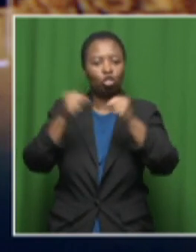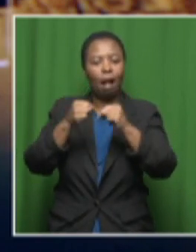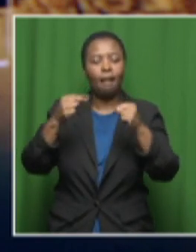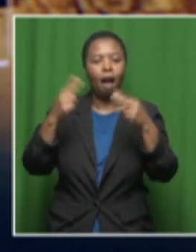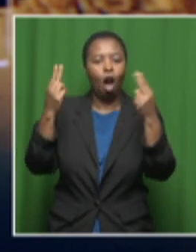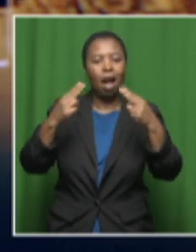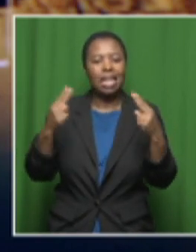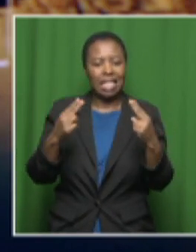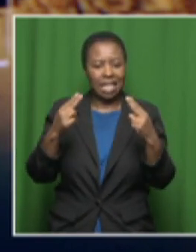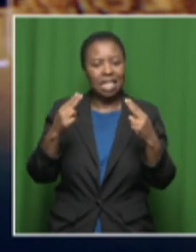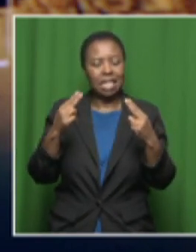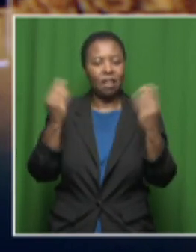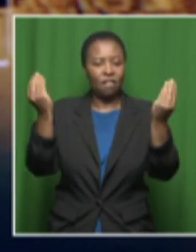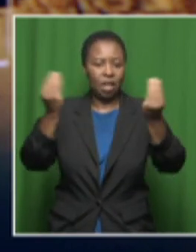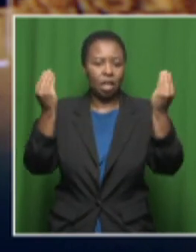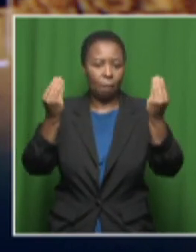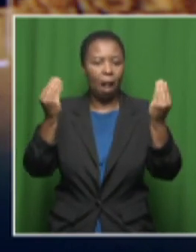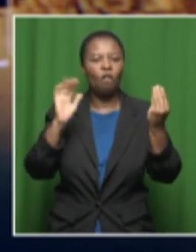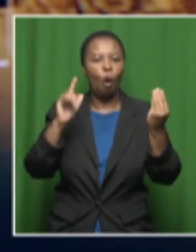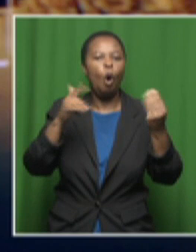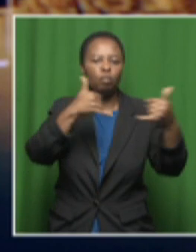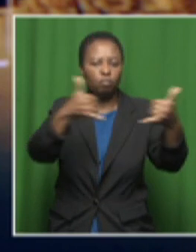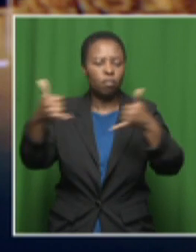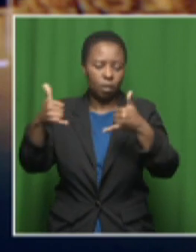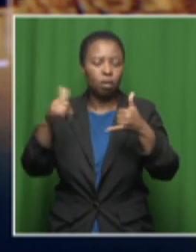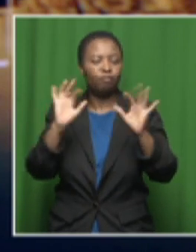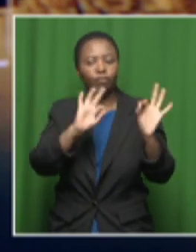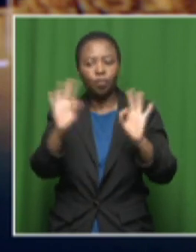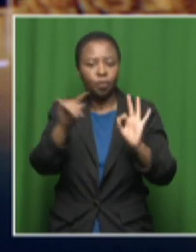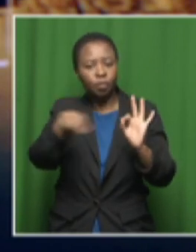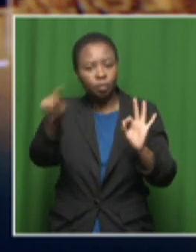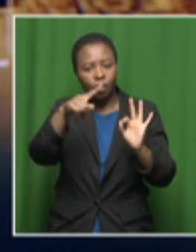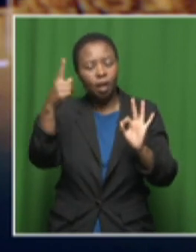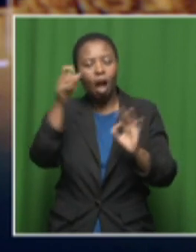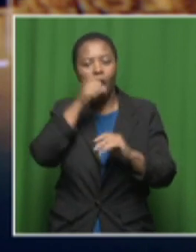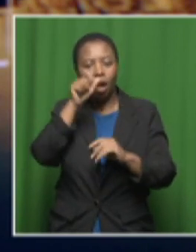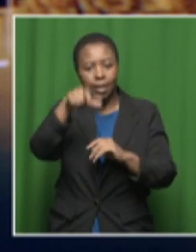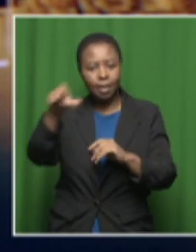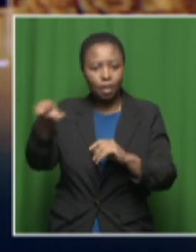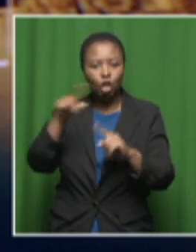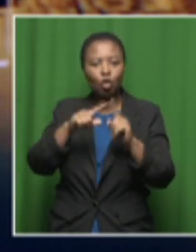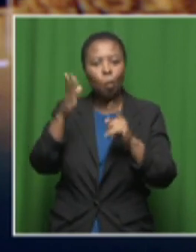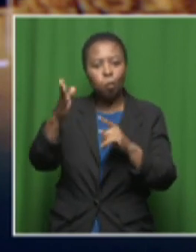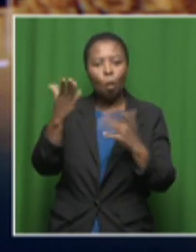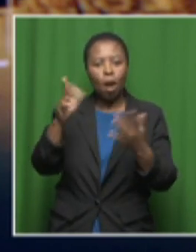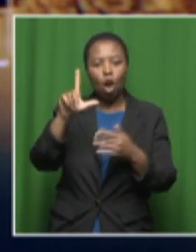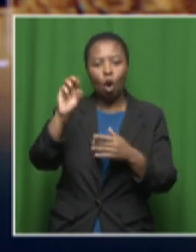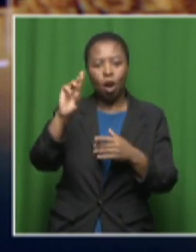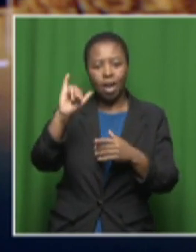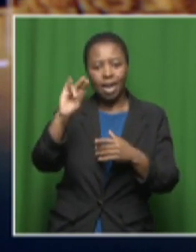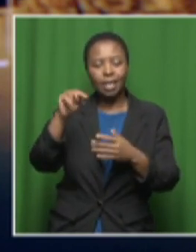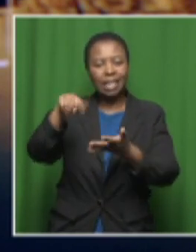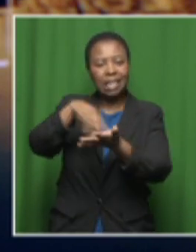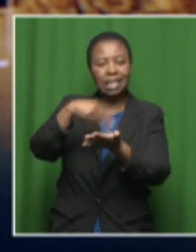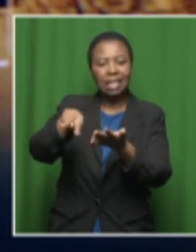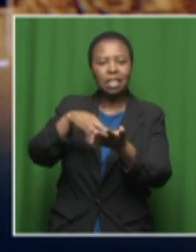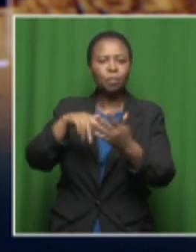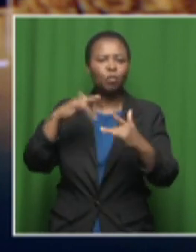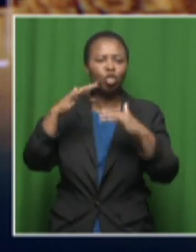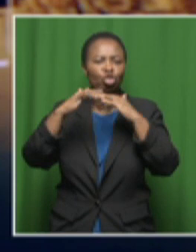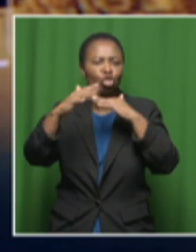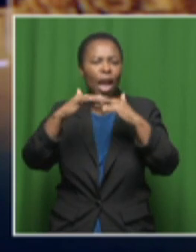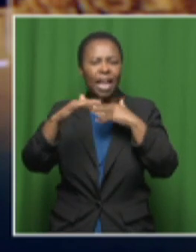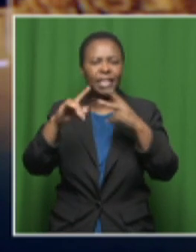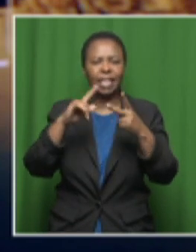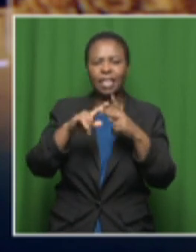on deserving South African artists. This year, the awards go to Lorin Sookool, dance, Darren English onto jazz,